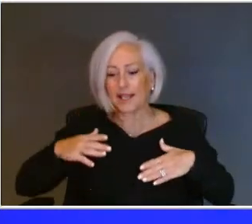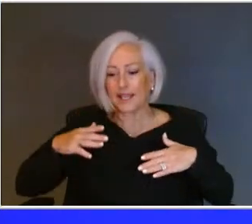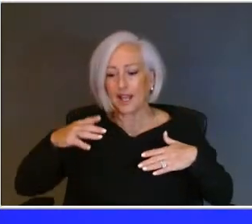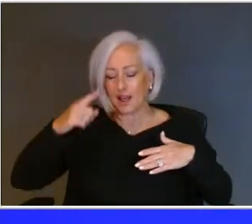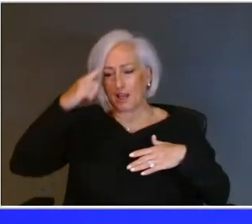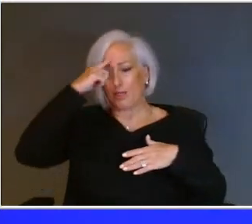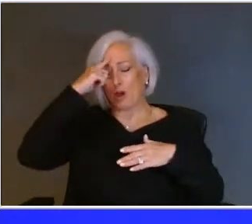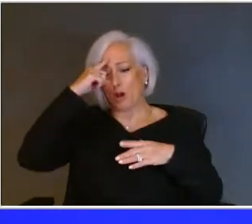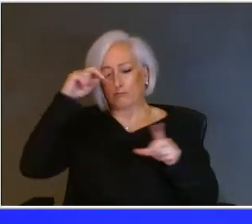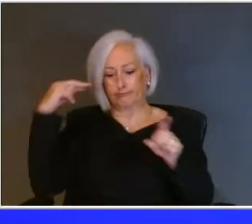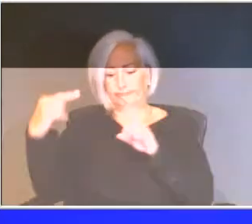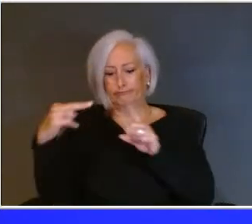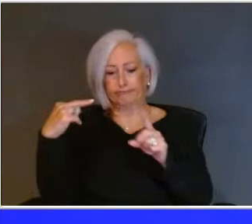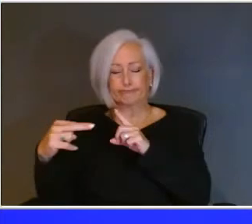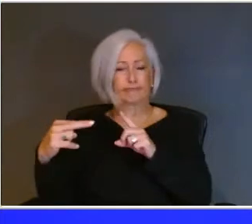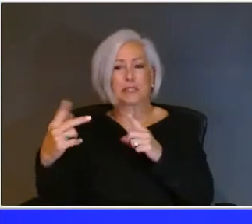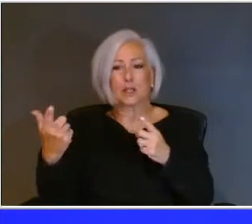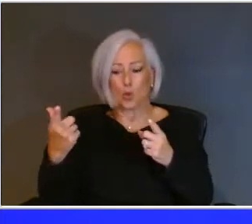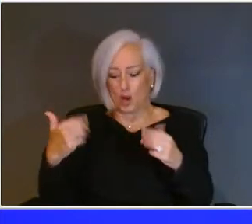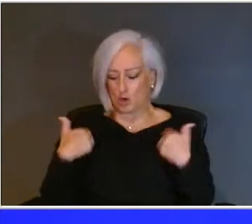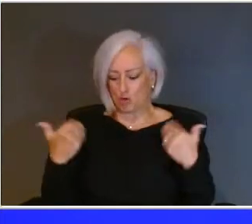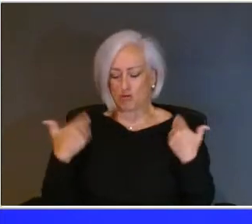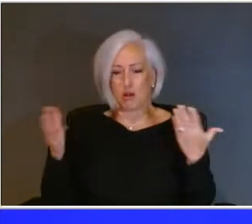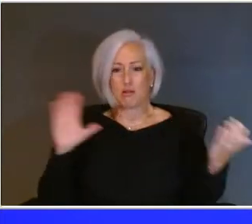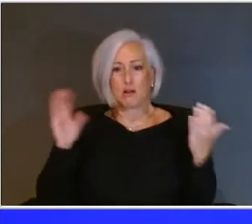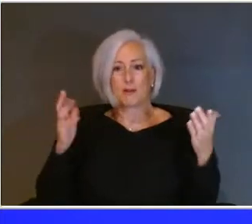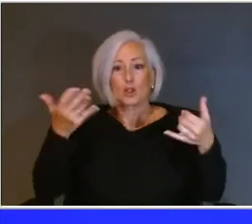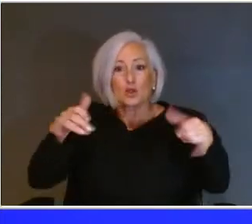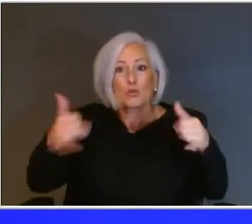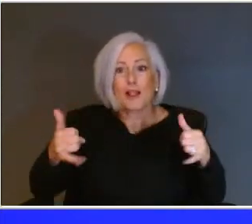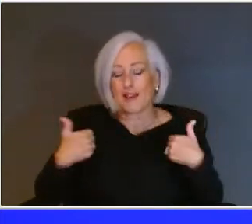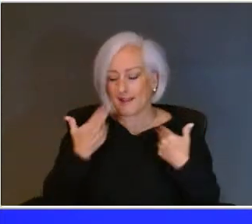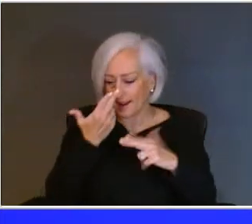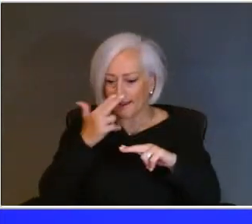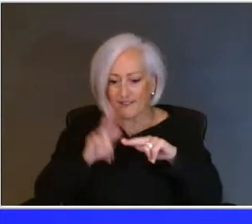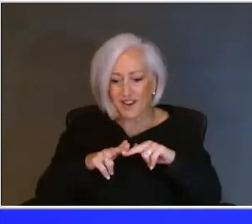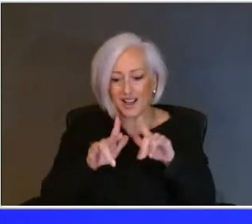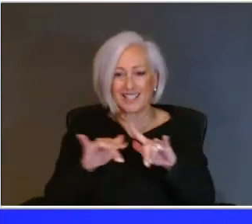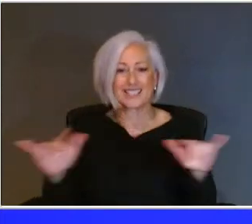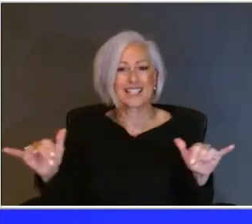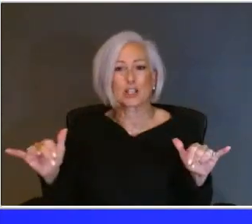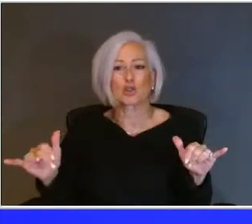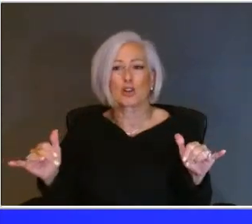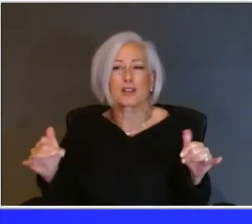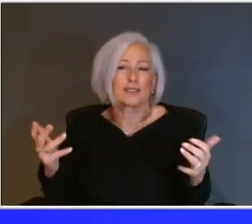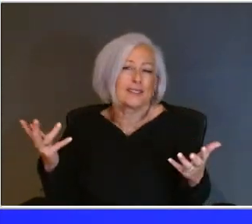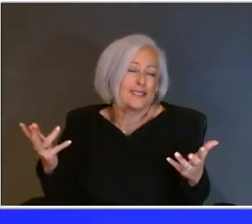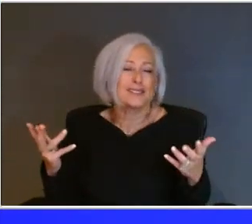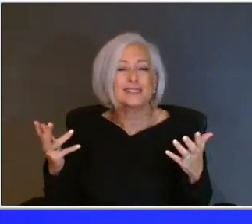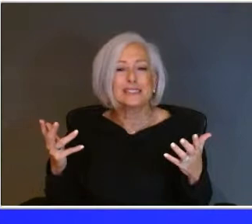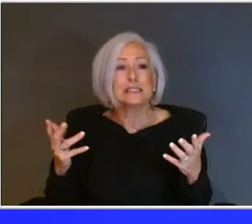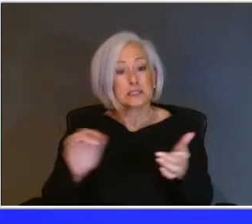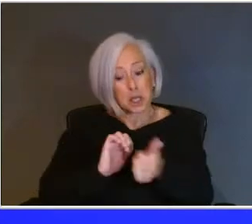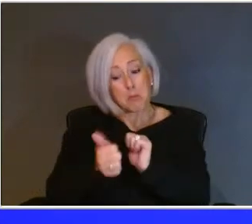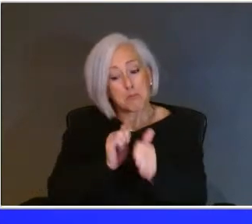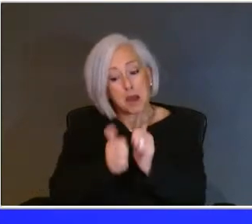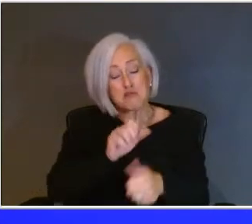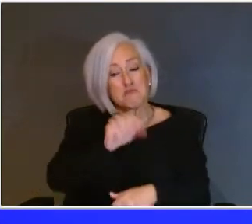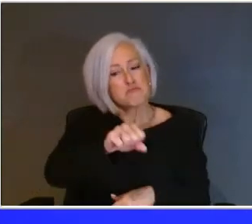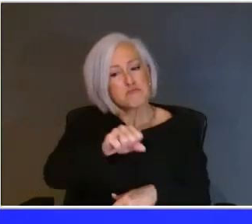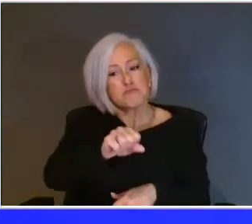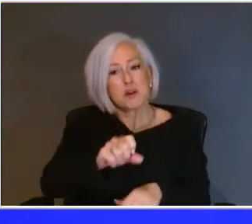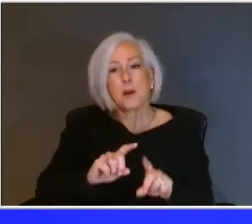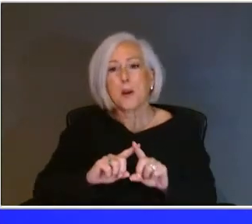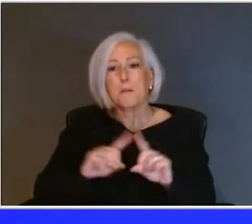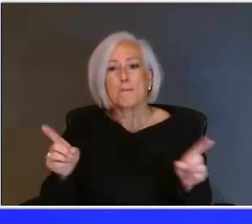when you're just younger and playing to have fun and all of that. It's not as much of it is competitive, but it's not as like much of